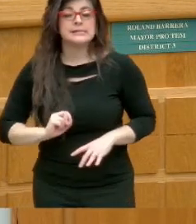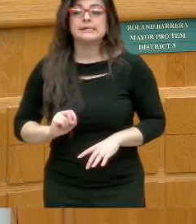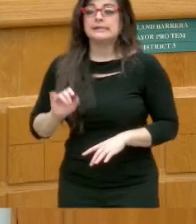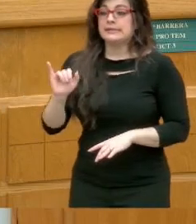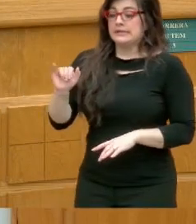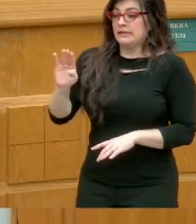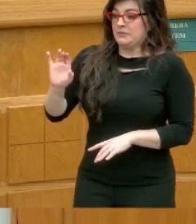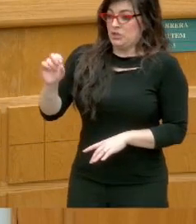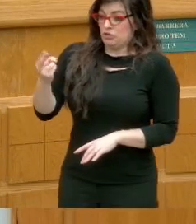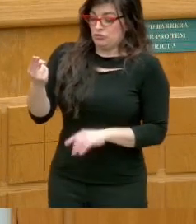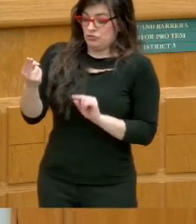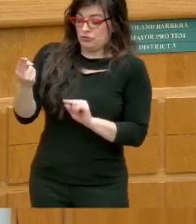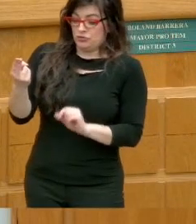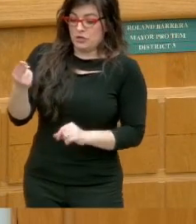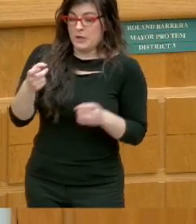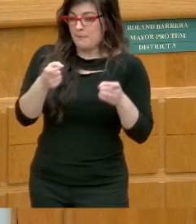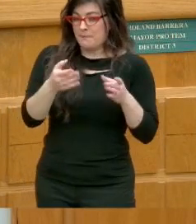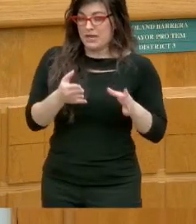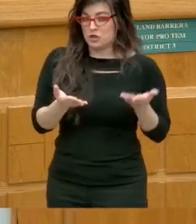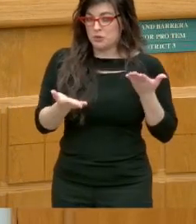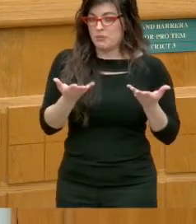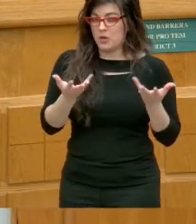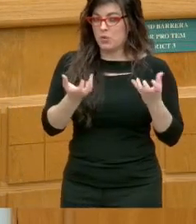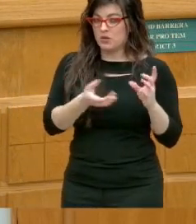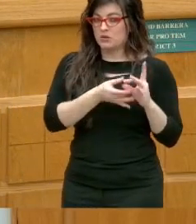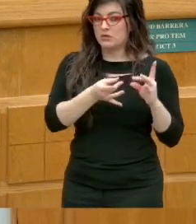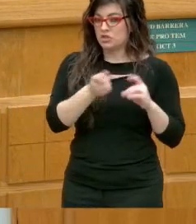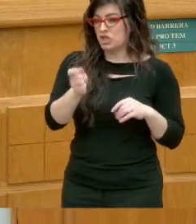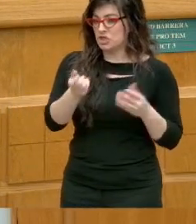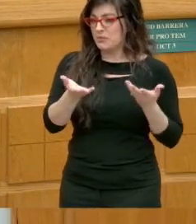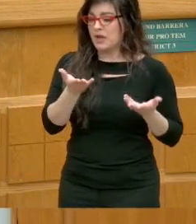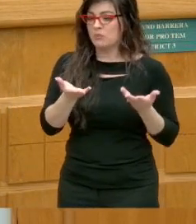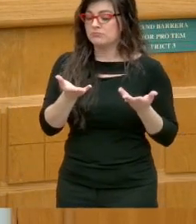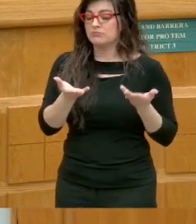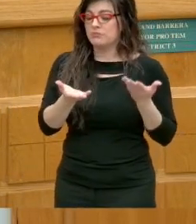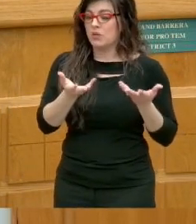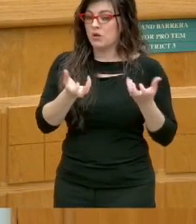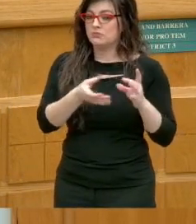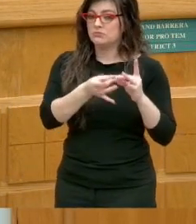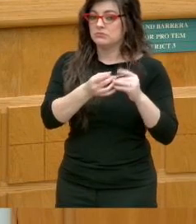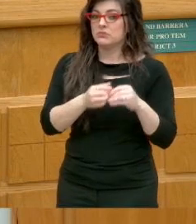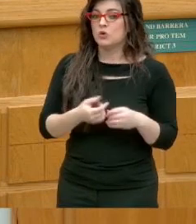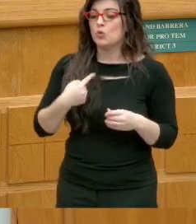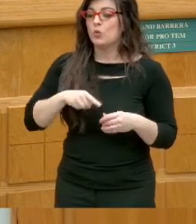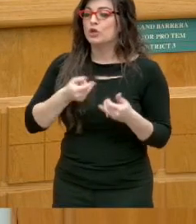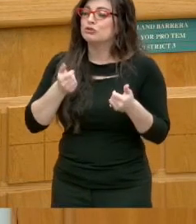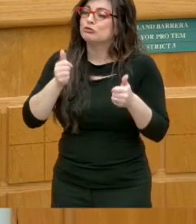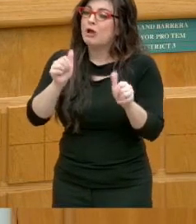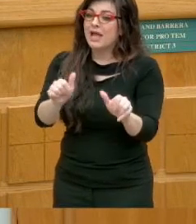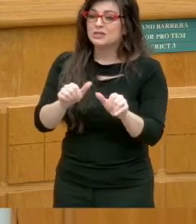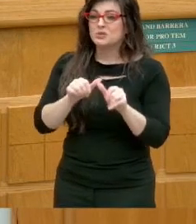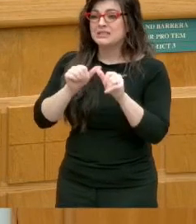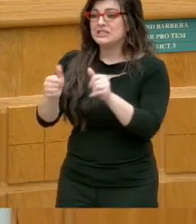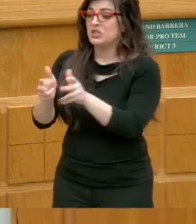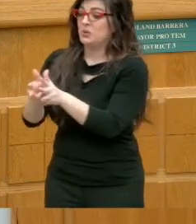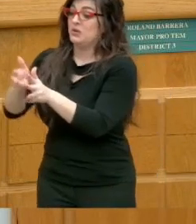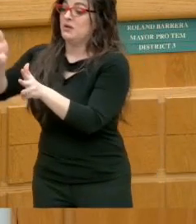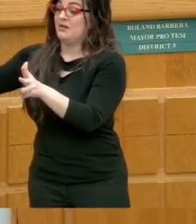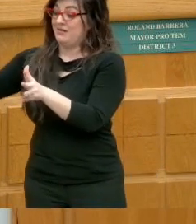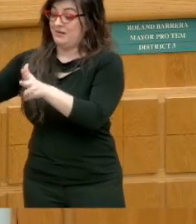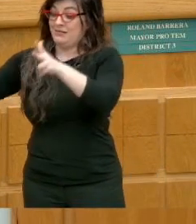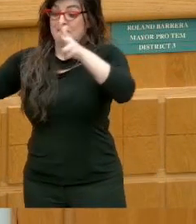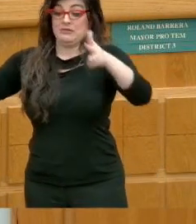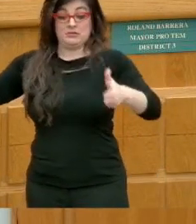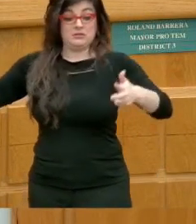having to put more resources to keep that distance between vehicles. We know it was a very busy weekend, this past